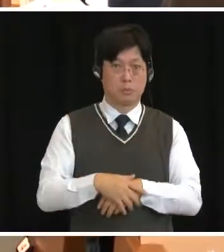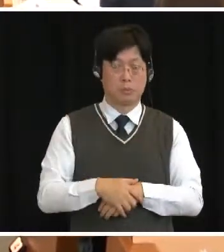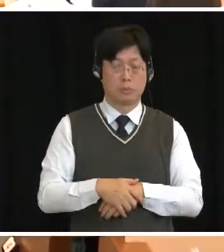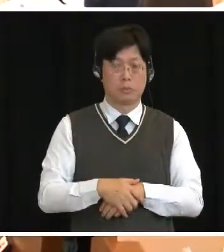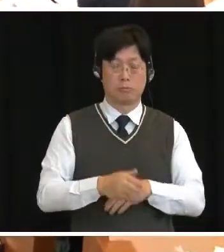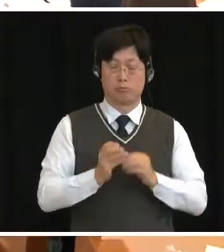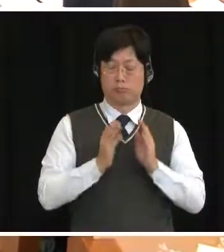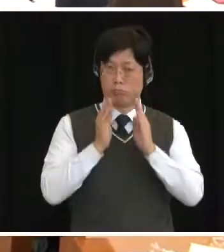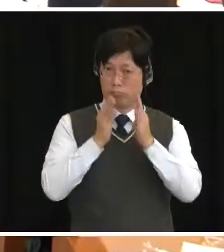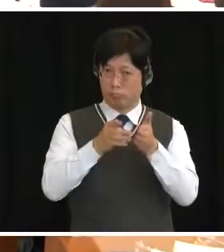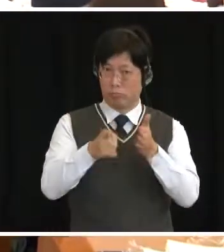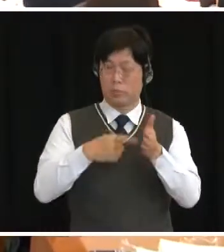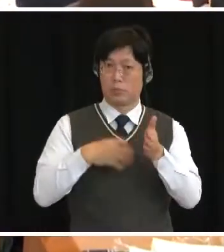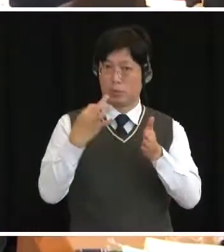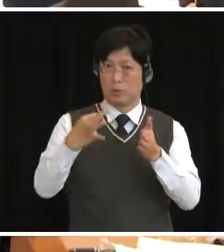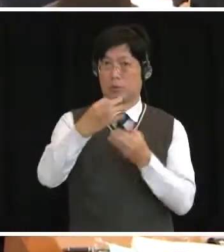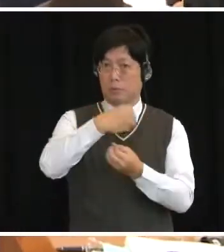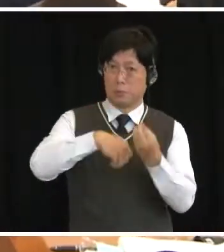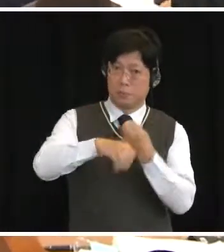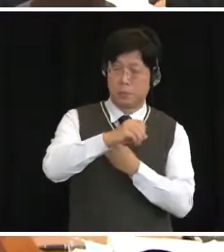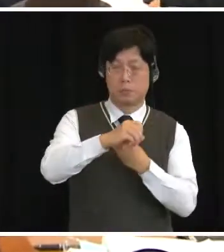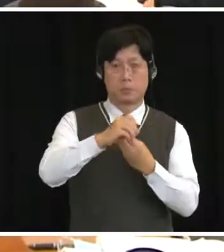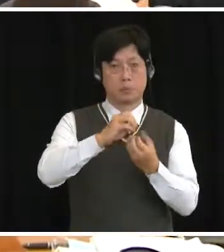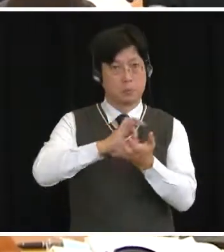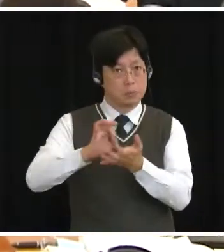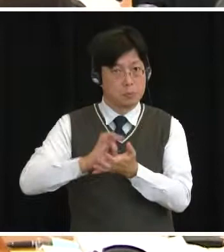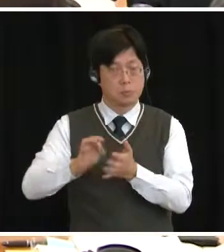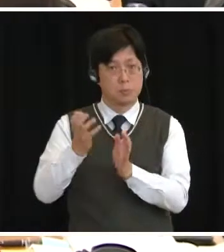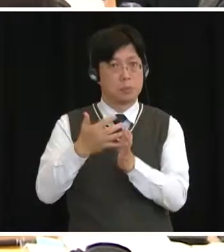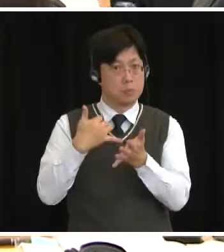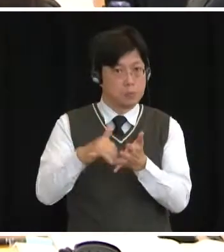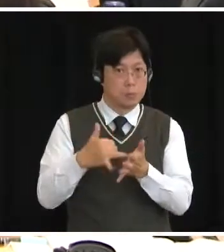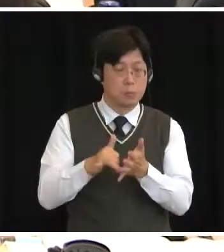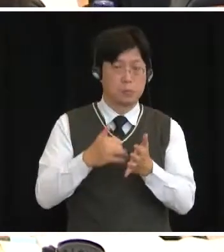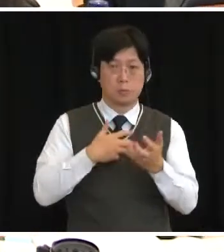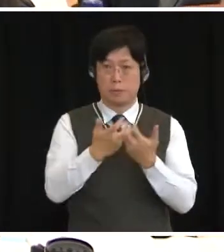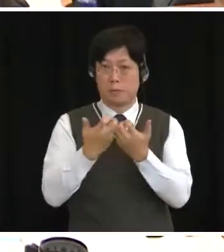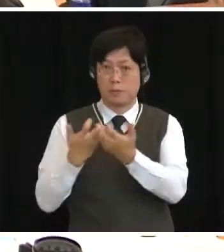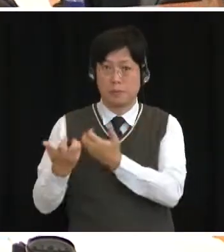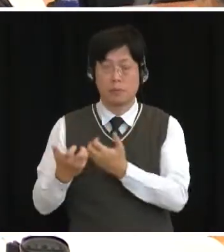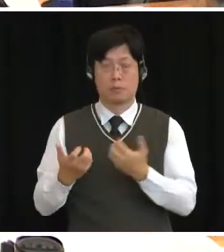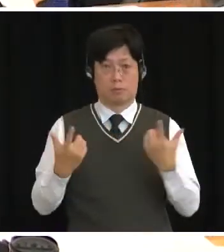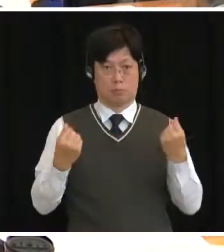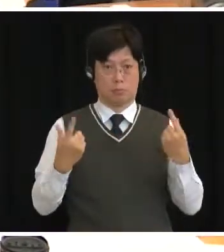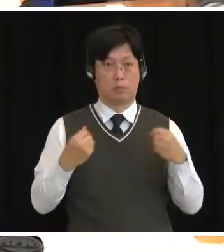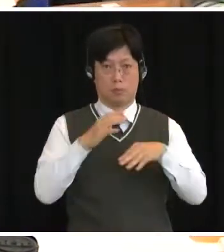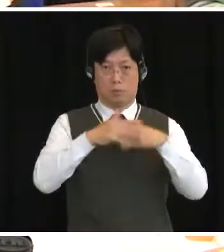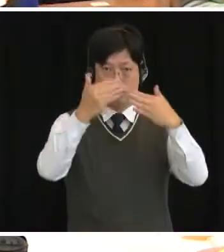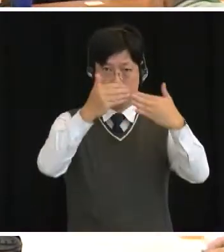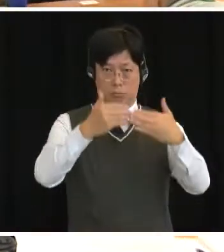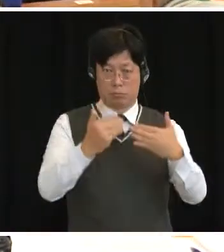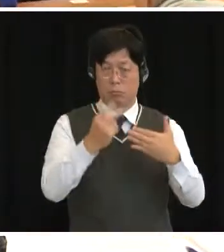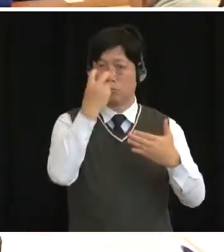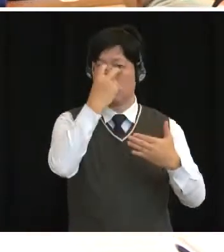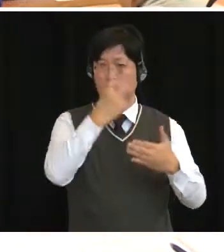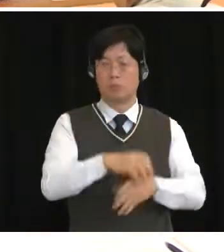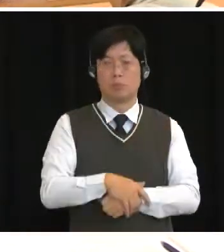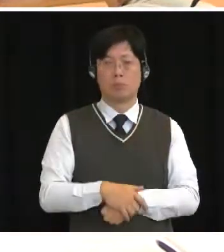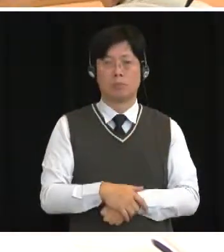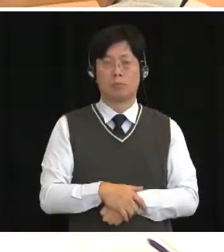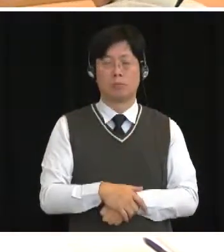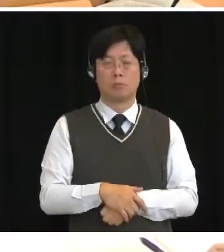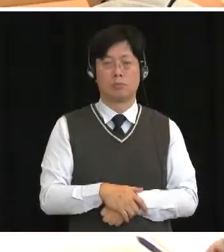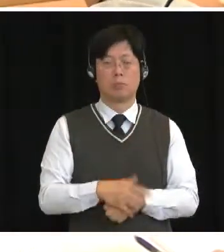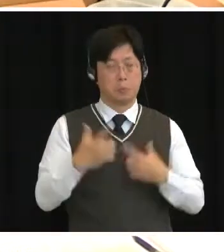And the statistical office at the central government will also